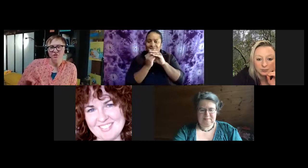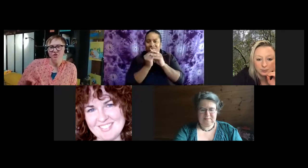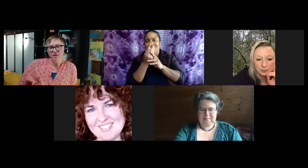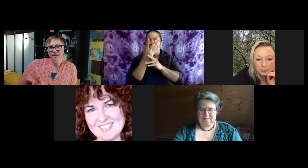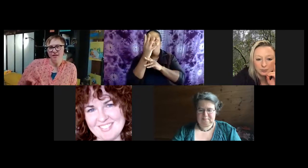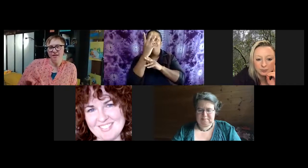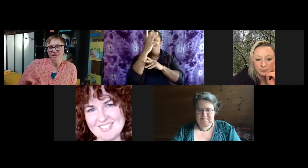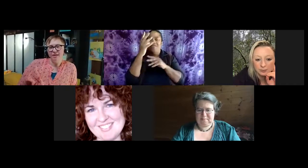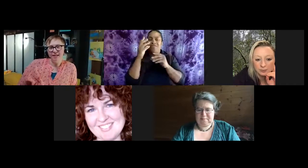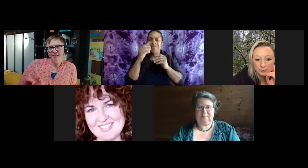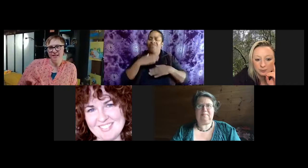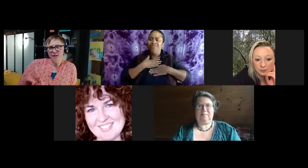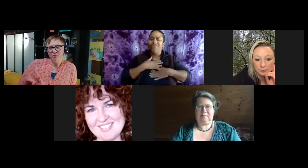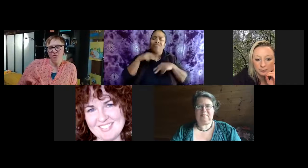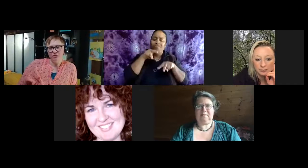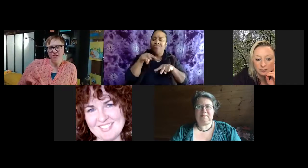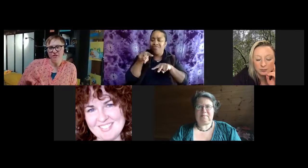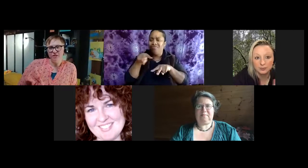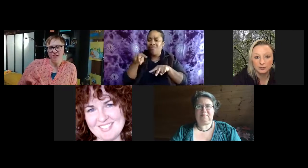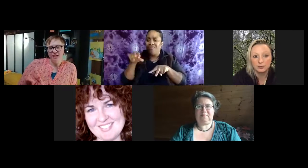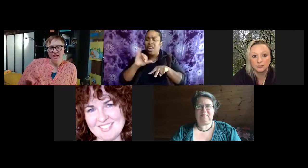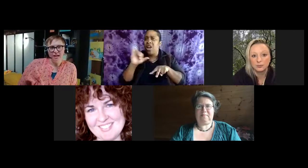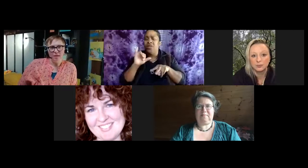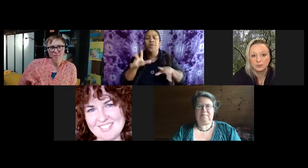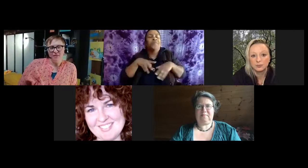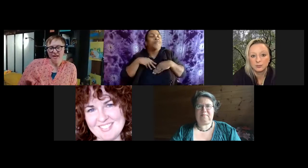and enjoying drinking in that beautiful energy.